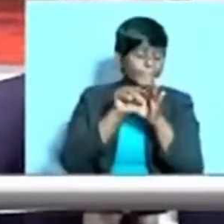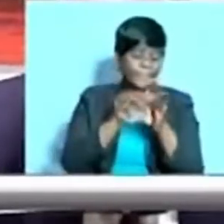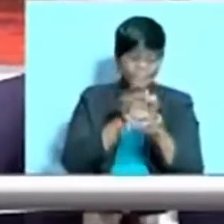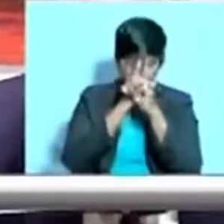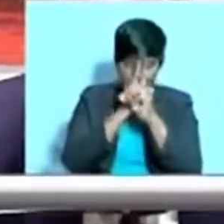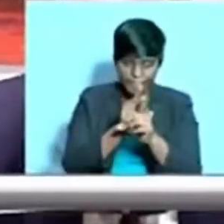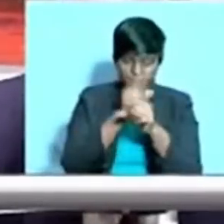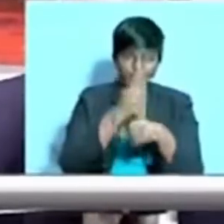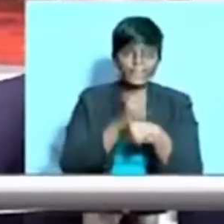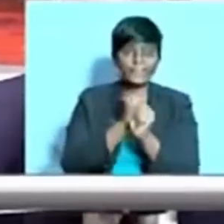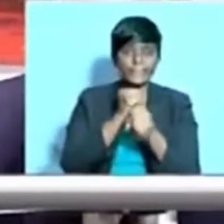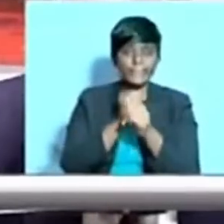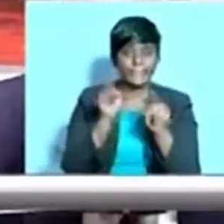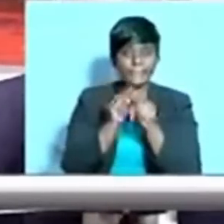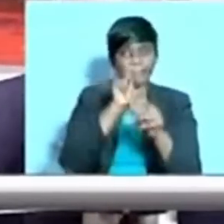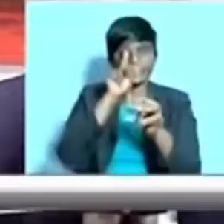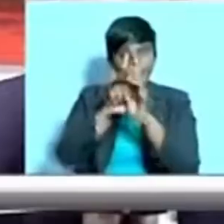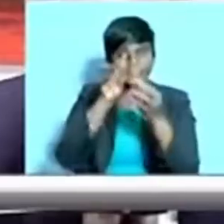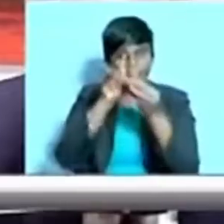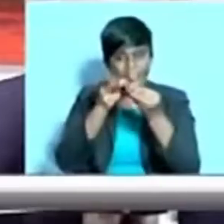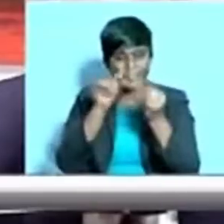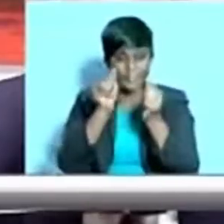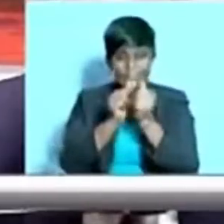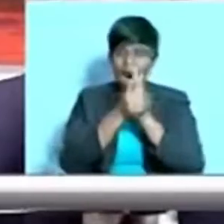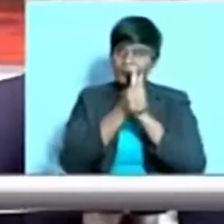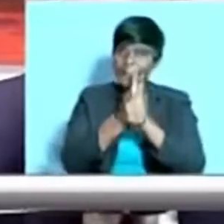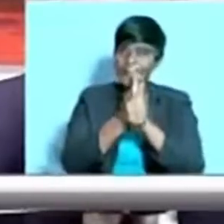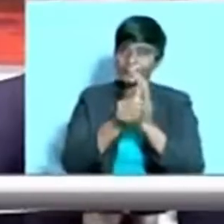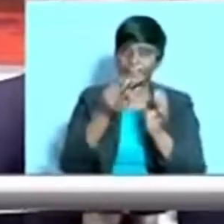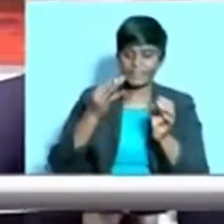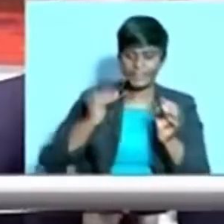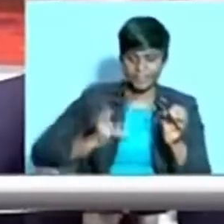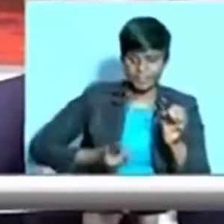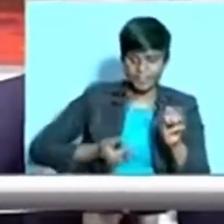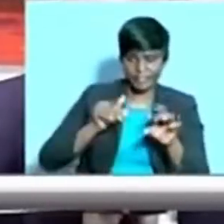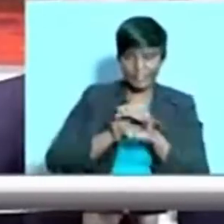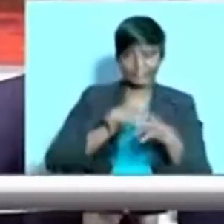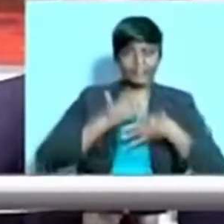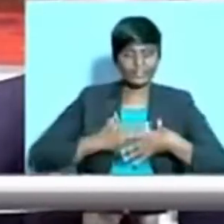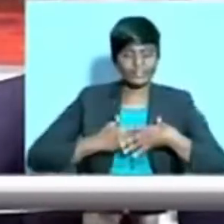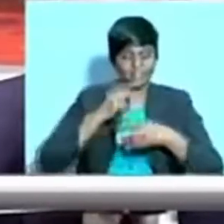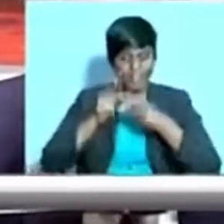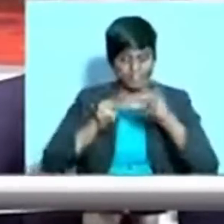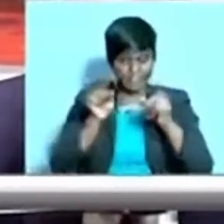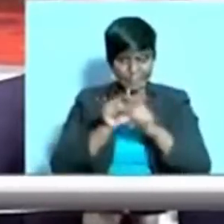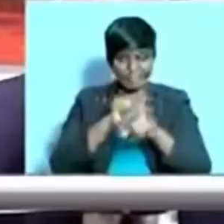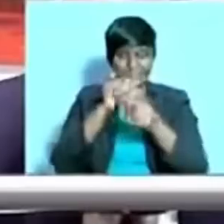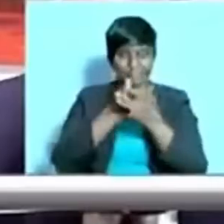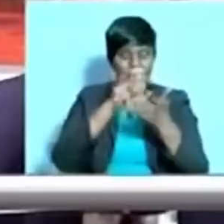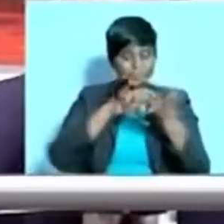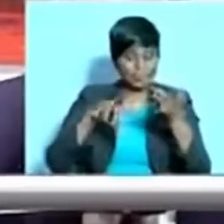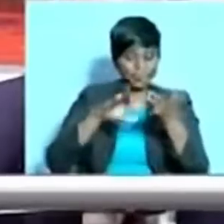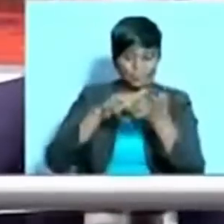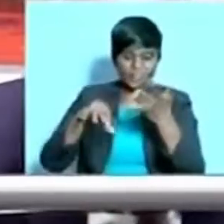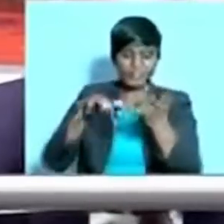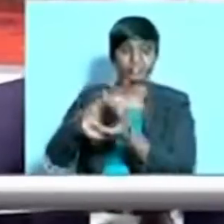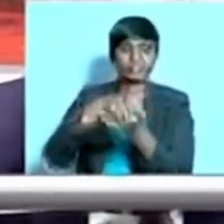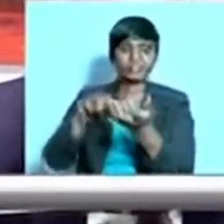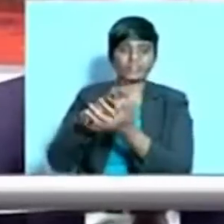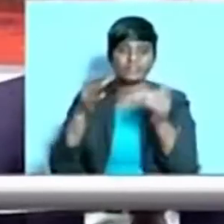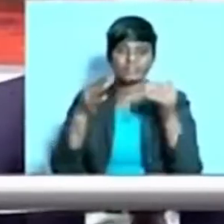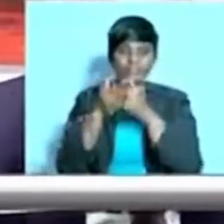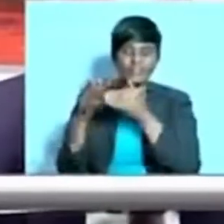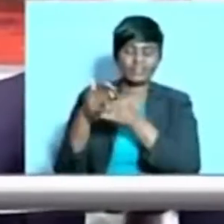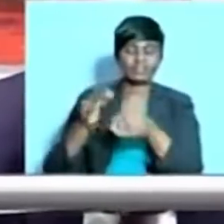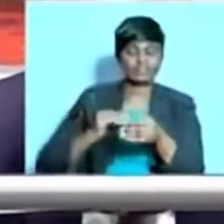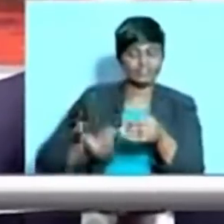decision-making, participation and leadership of women in peace processes, and the elimination of violence against